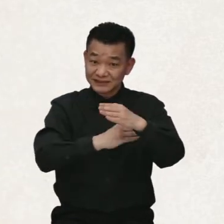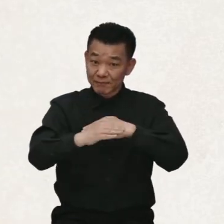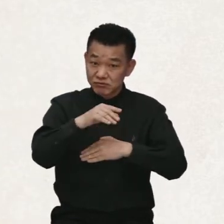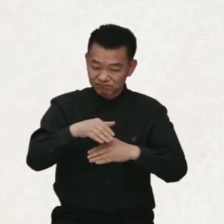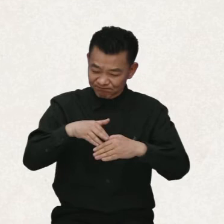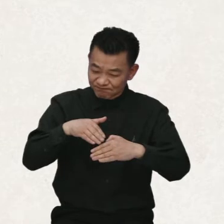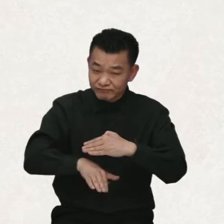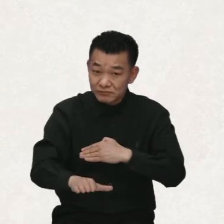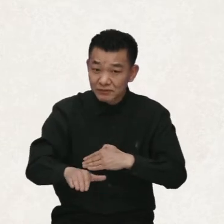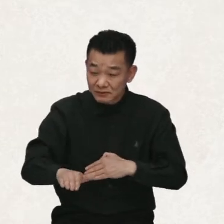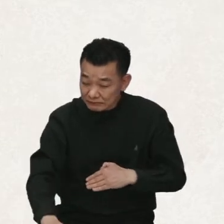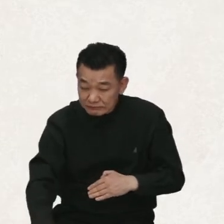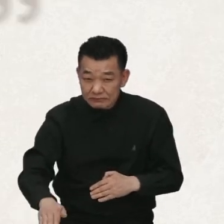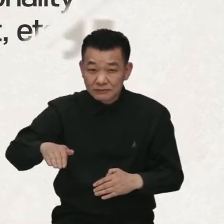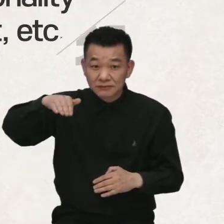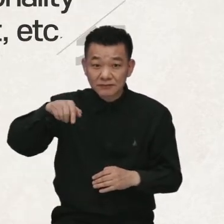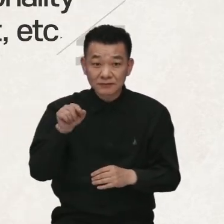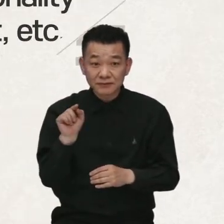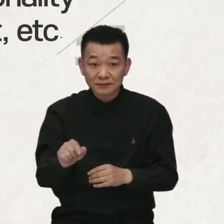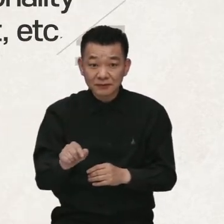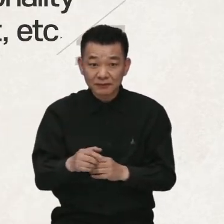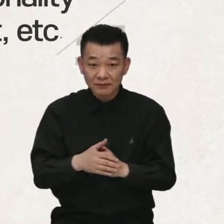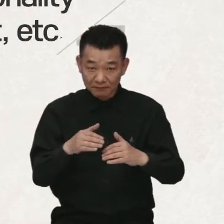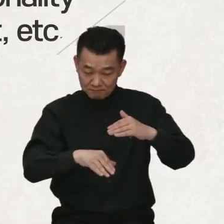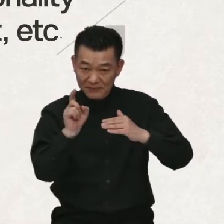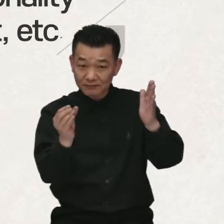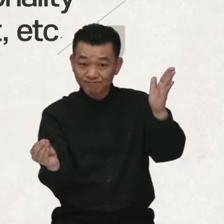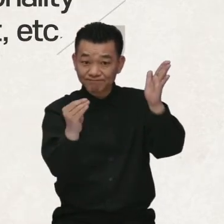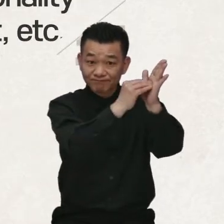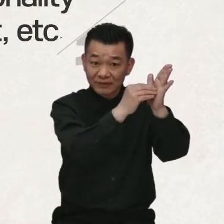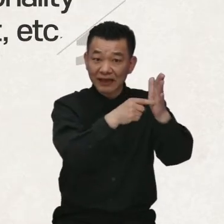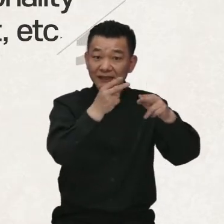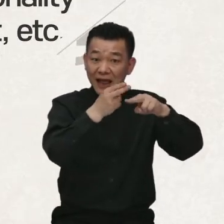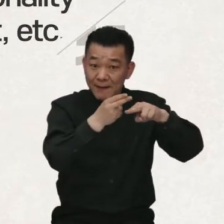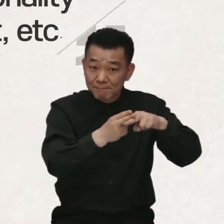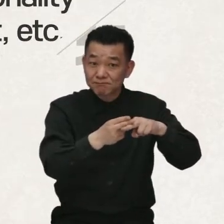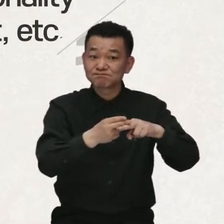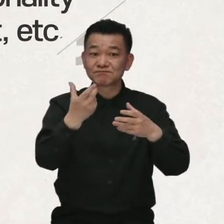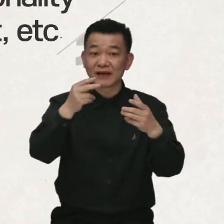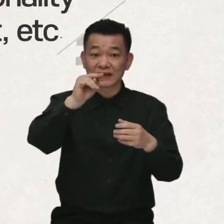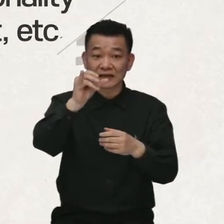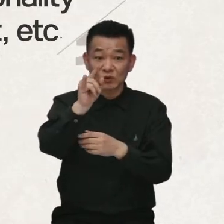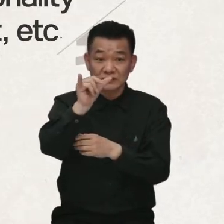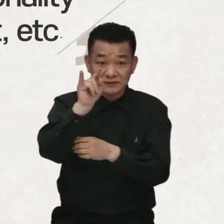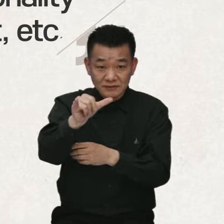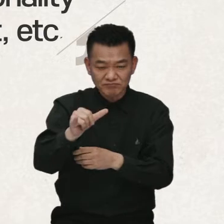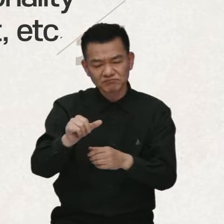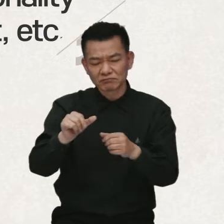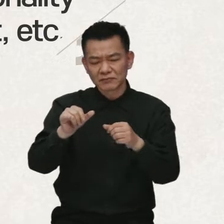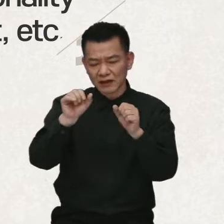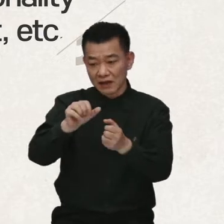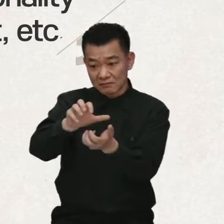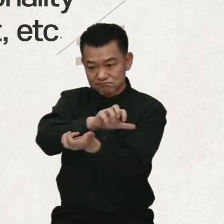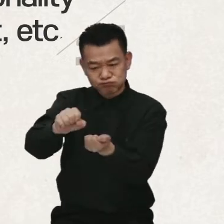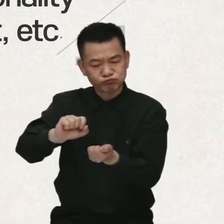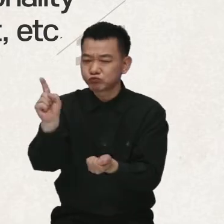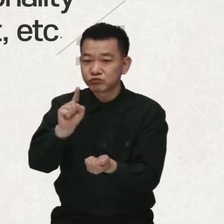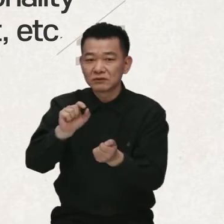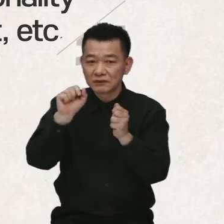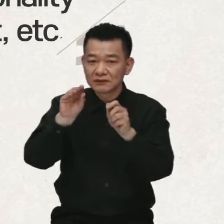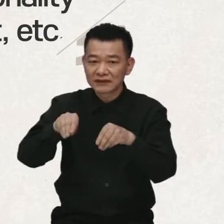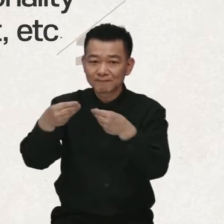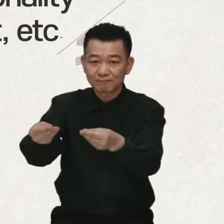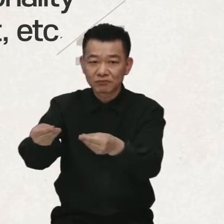is to provide specific measures to prevent the violation of rights to birth registration, a name, nationality acquirement,